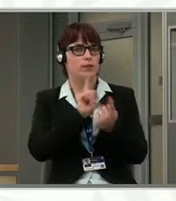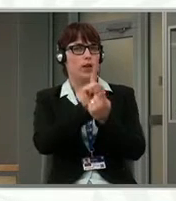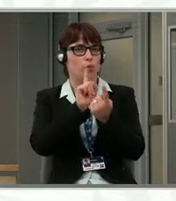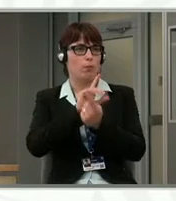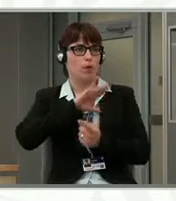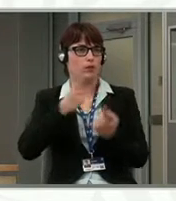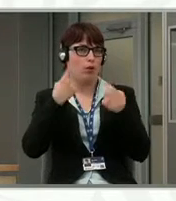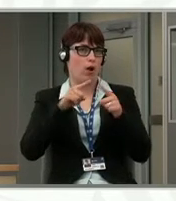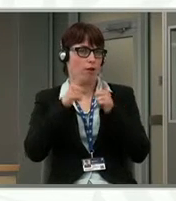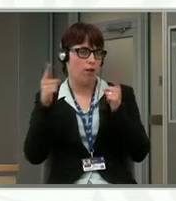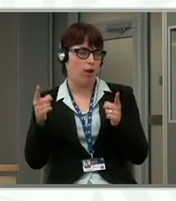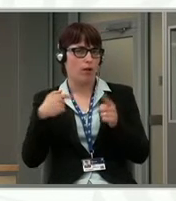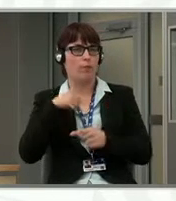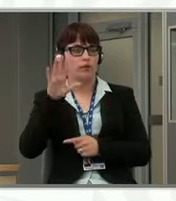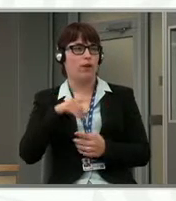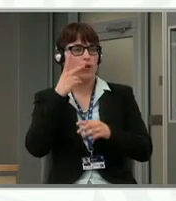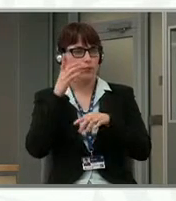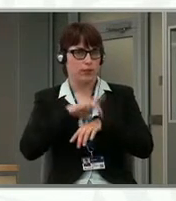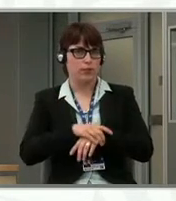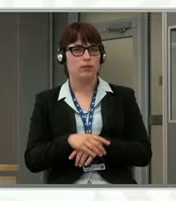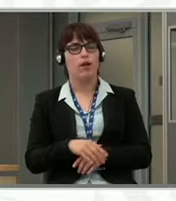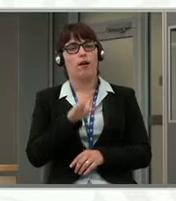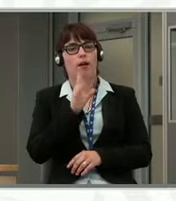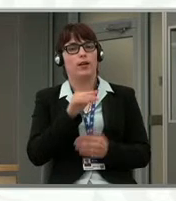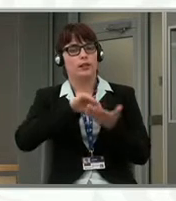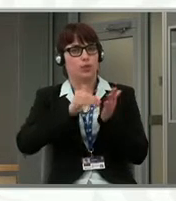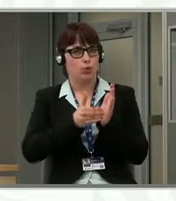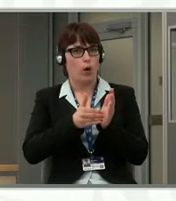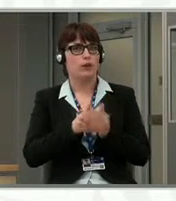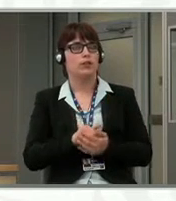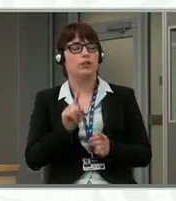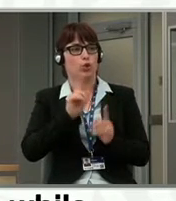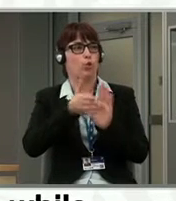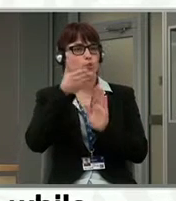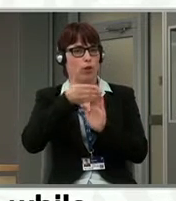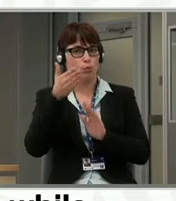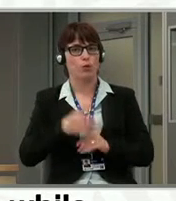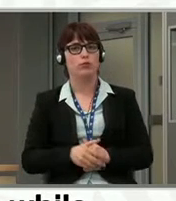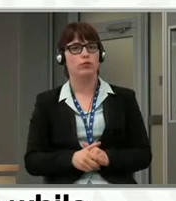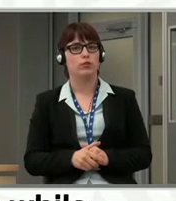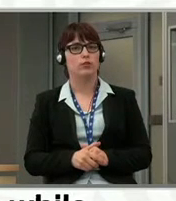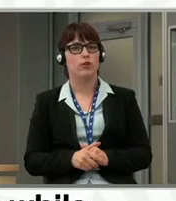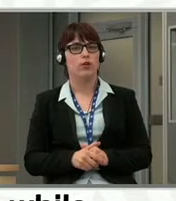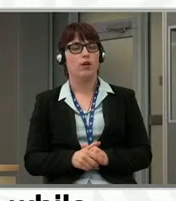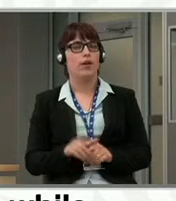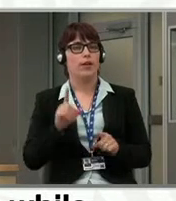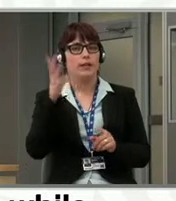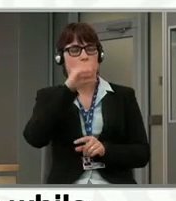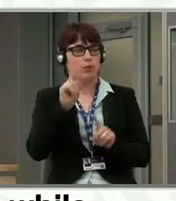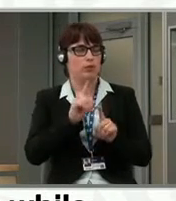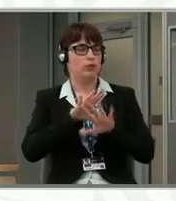hope that when we meet after a while, we will come to a conclusion that the situation has